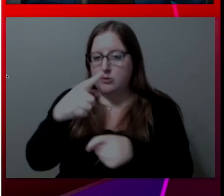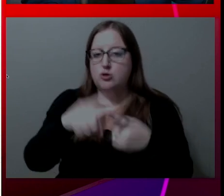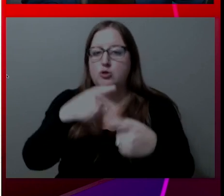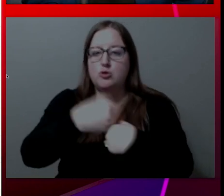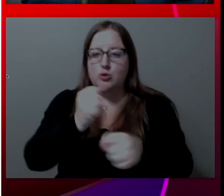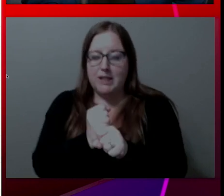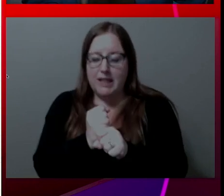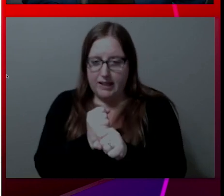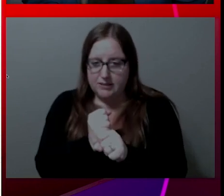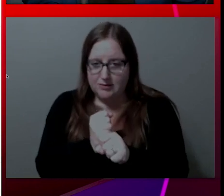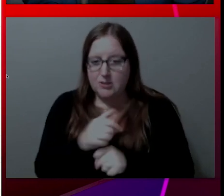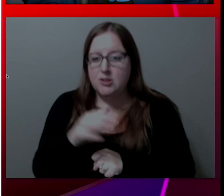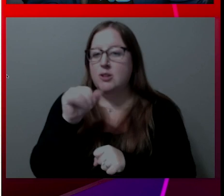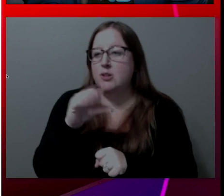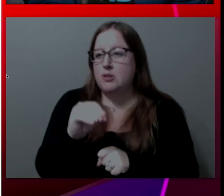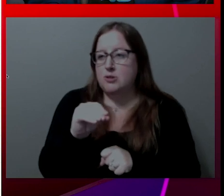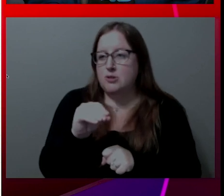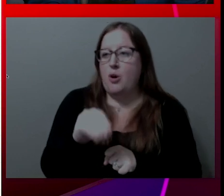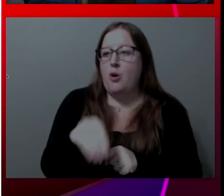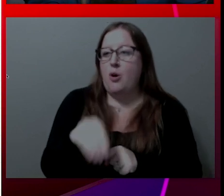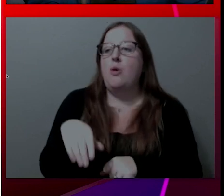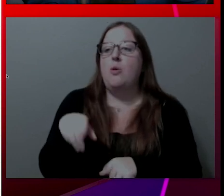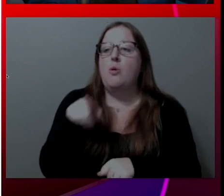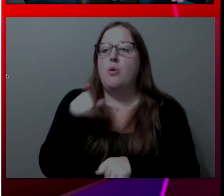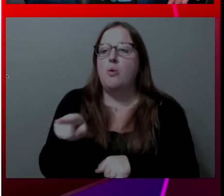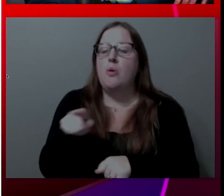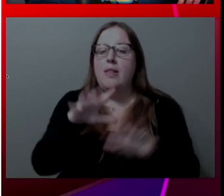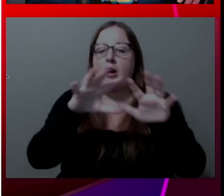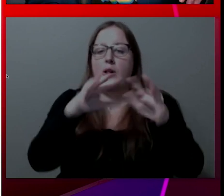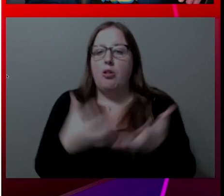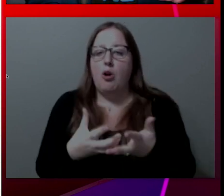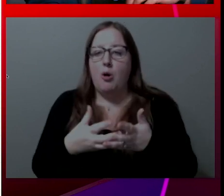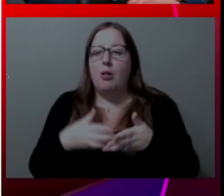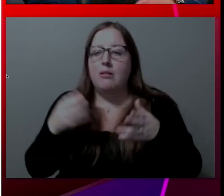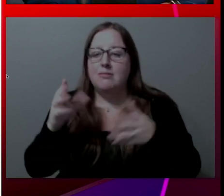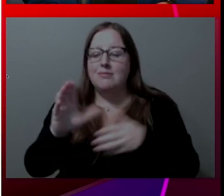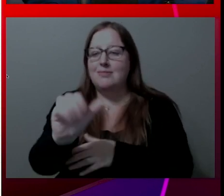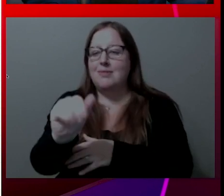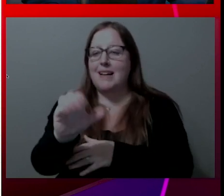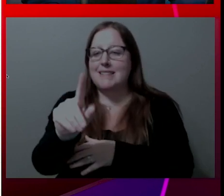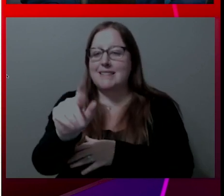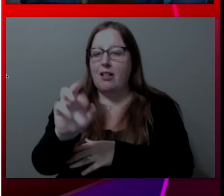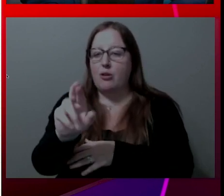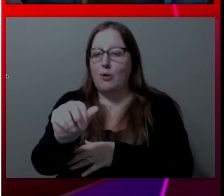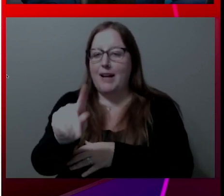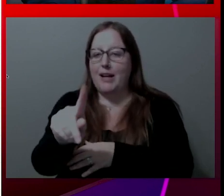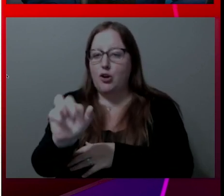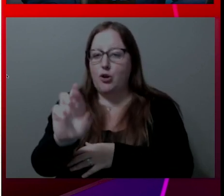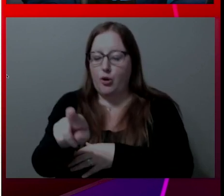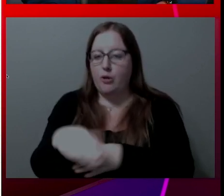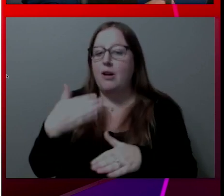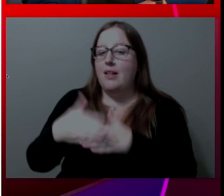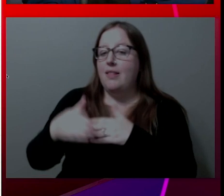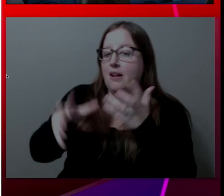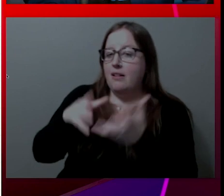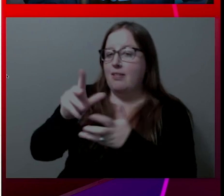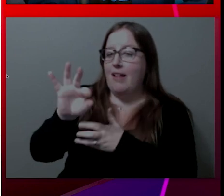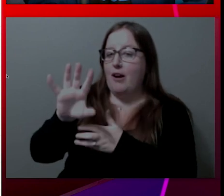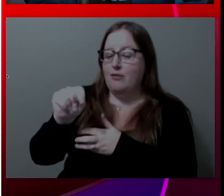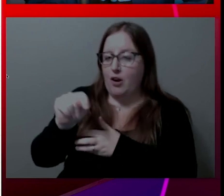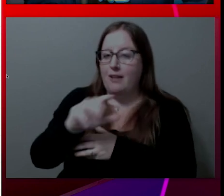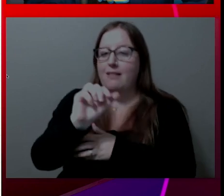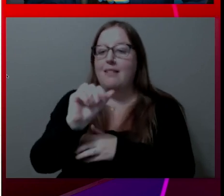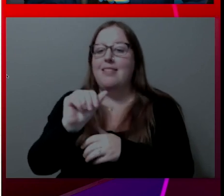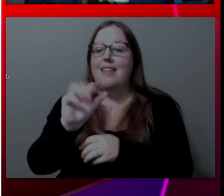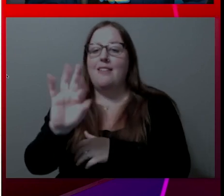hit our APIs through Global Accelerator, which is on the backbone of CloudFront, and that hits our Fargate API. So we have a bunch